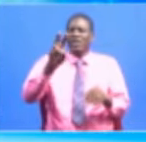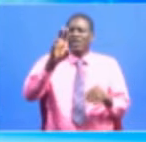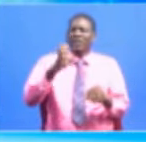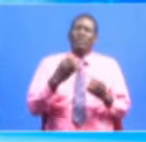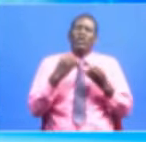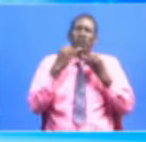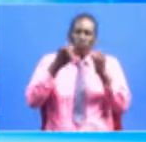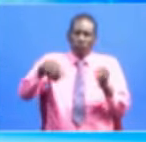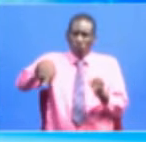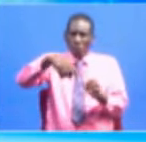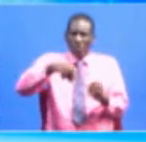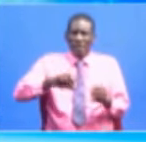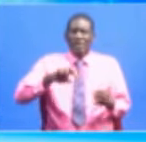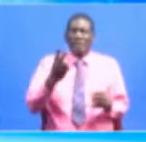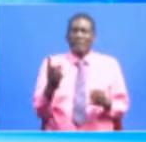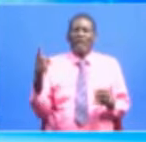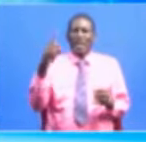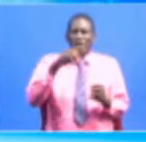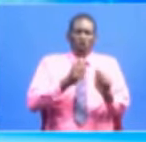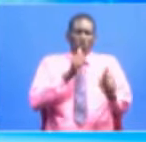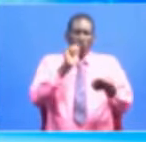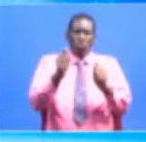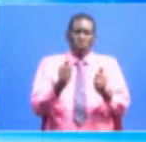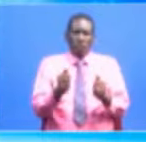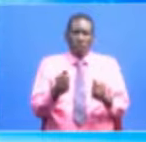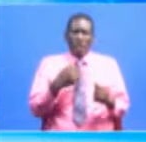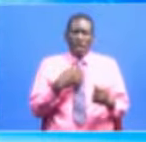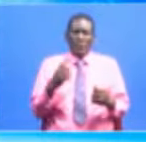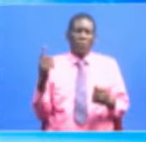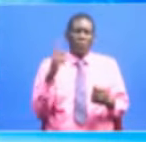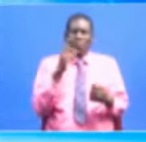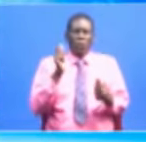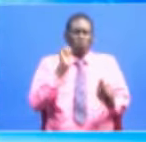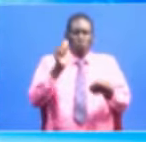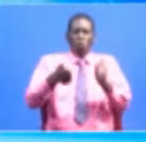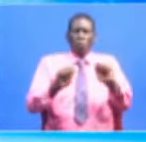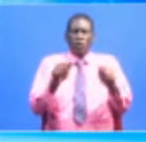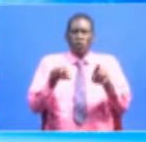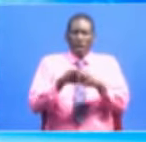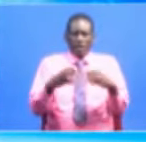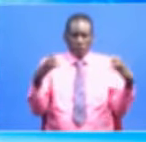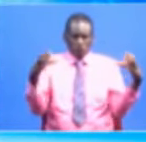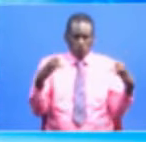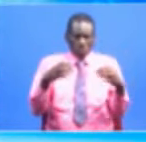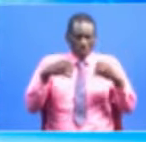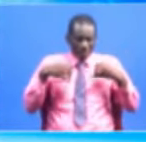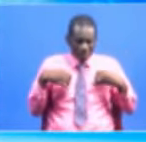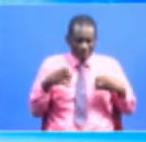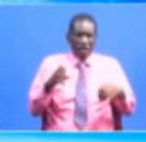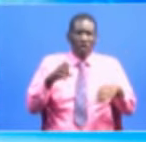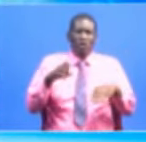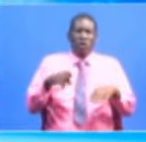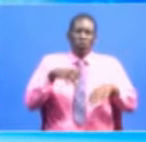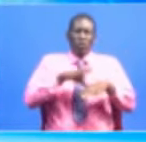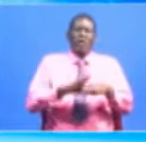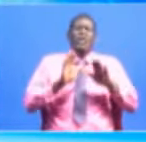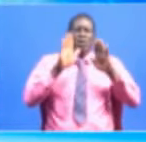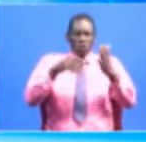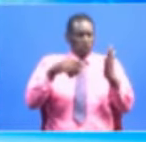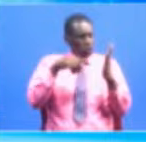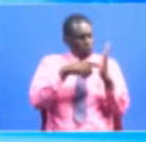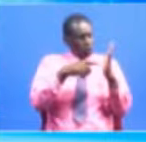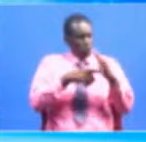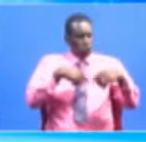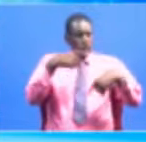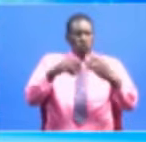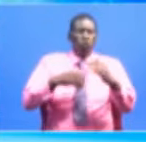us, the second day of the games witnessed fierce competition as teams strive to secure crucial points in order to advance to